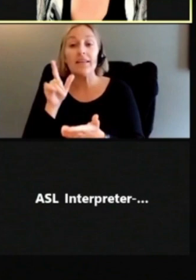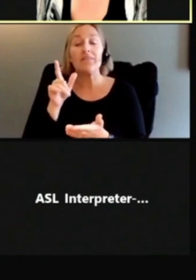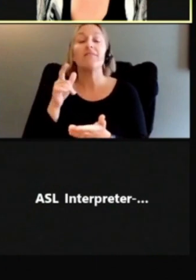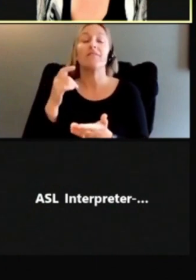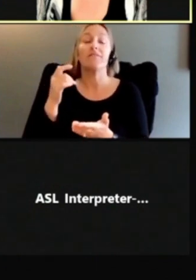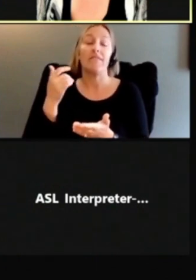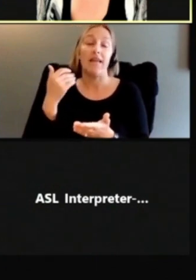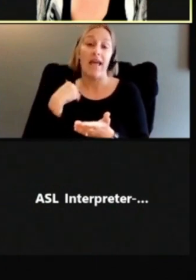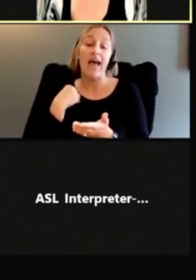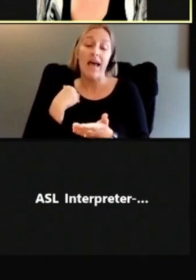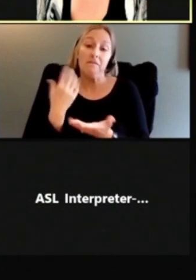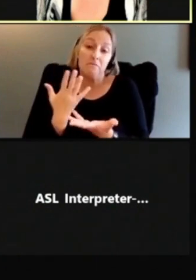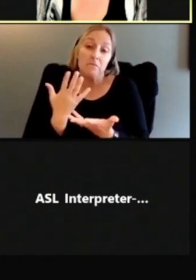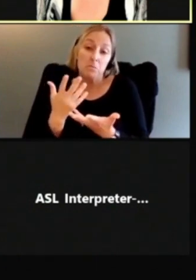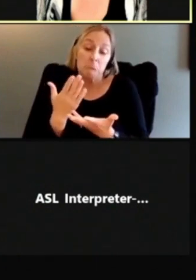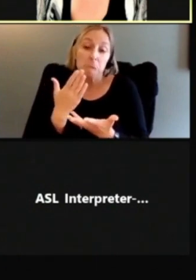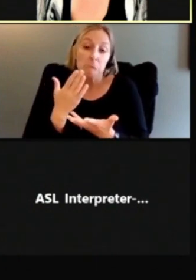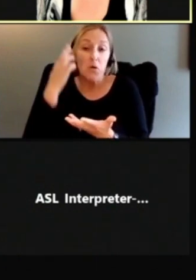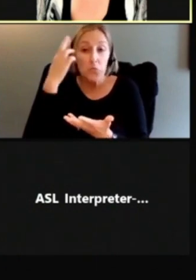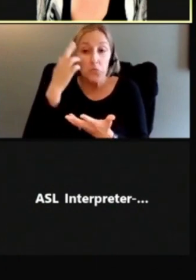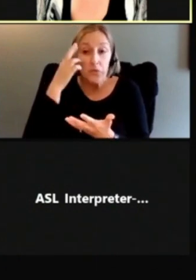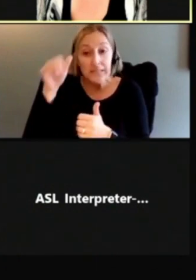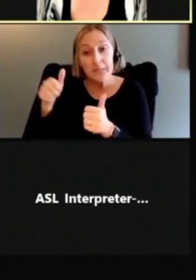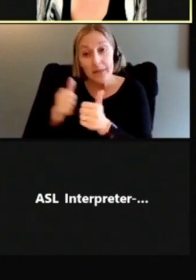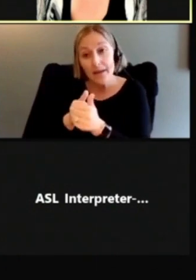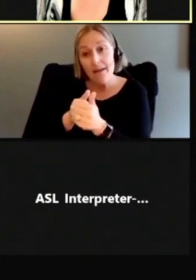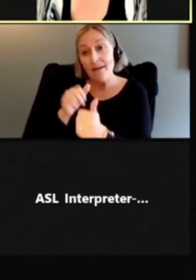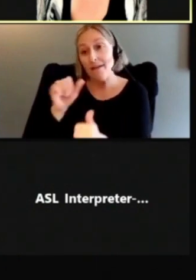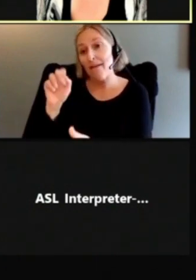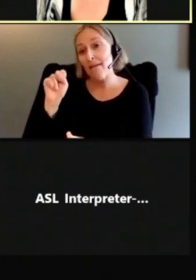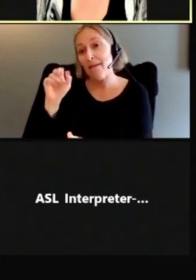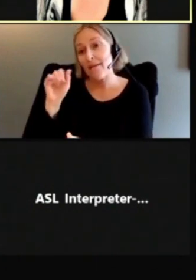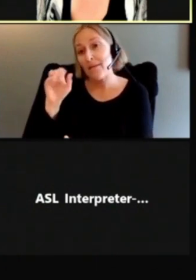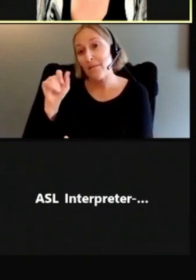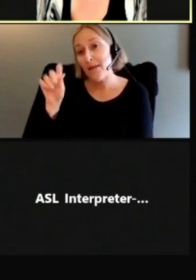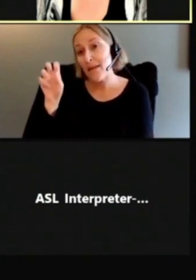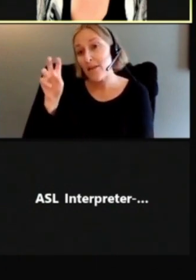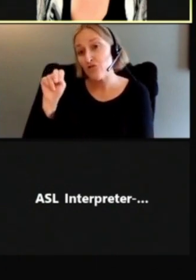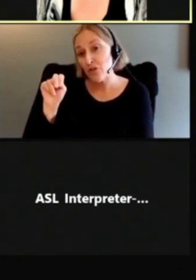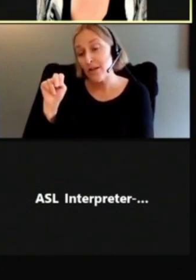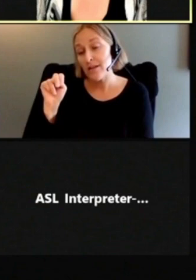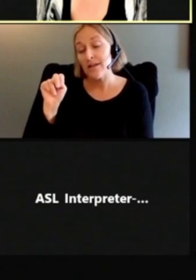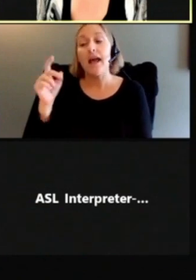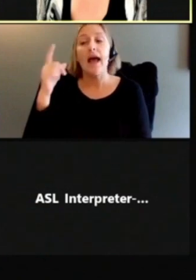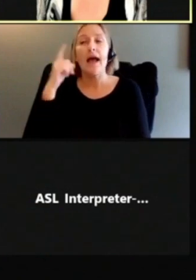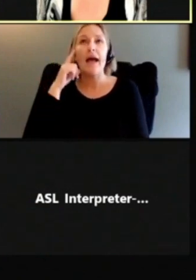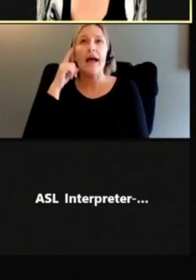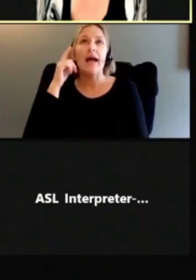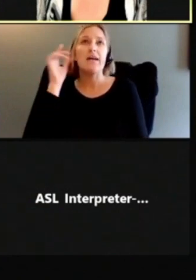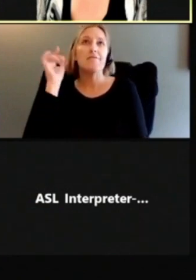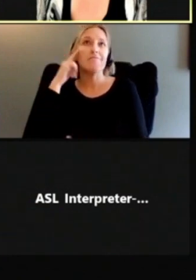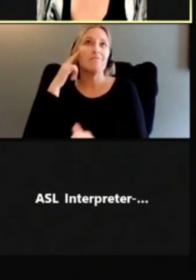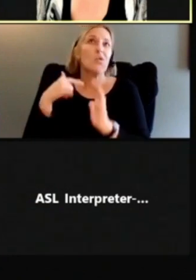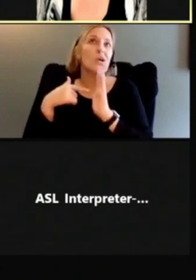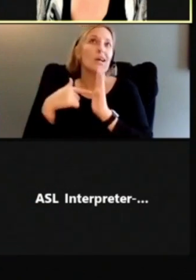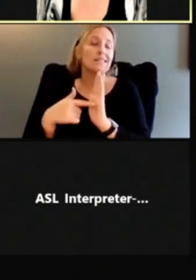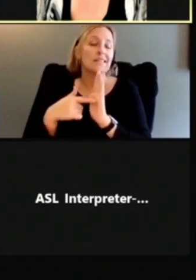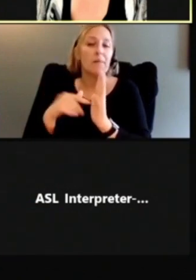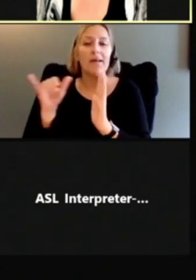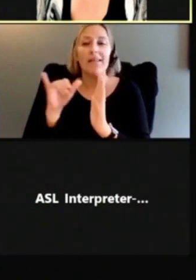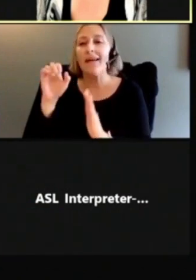for animation. I'm thinking about how we present, say, like the epidural